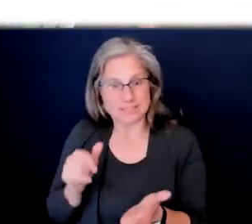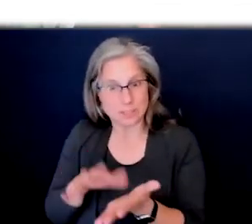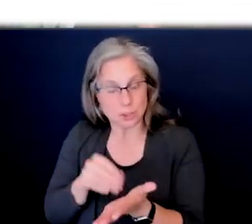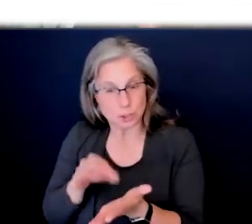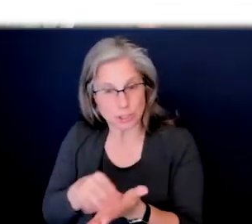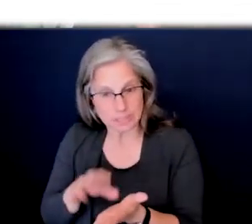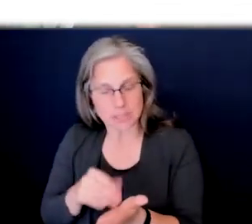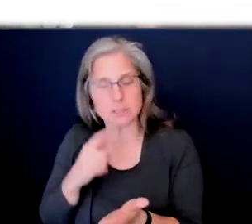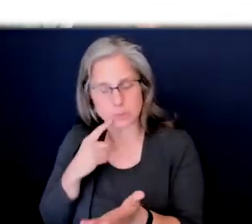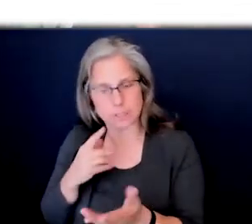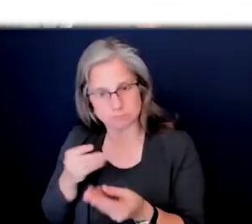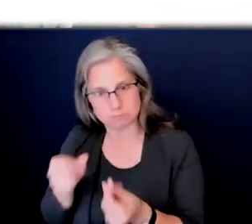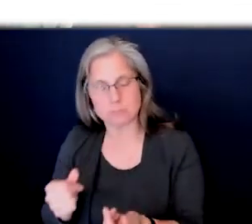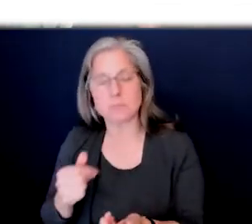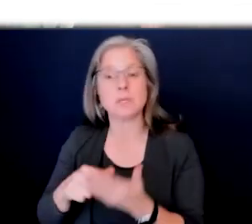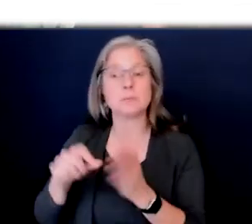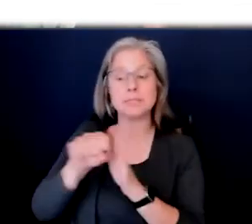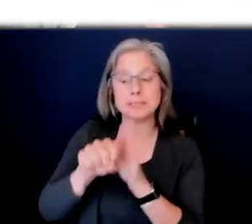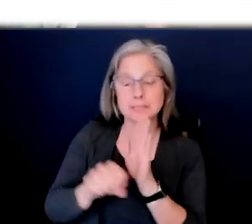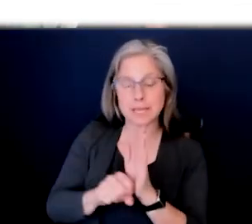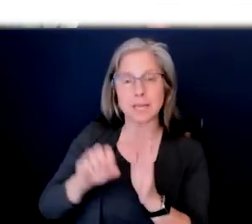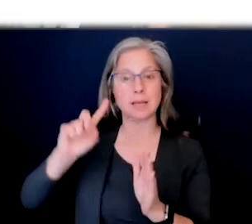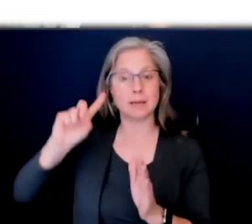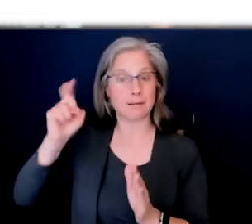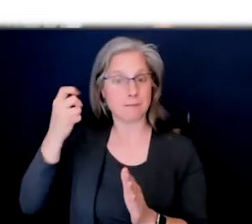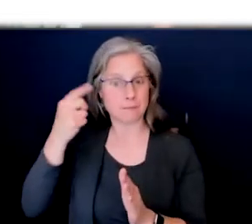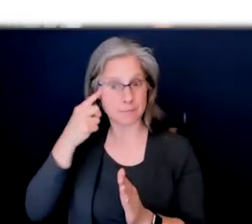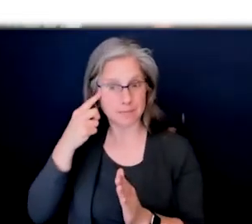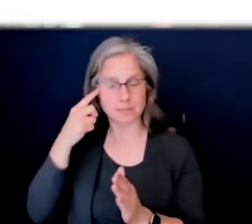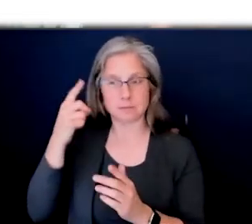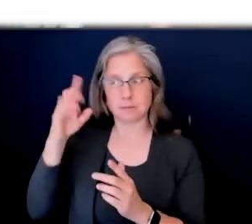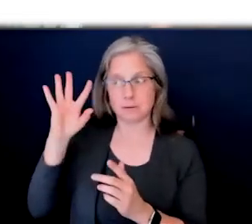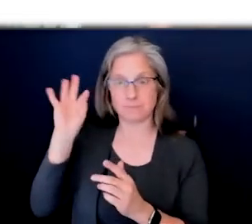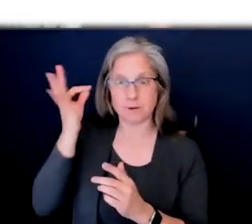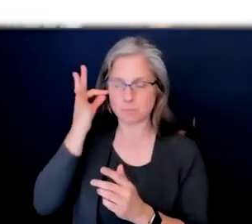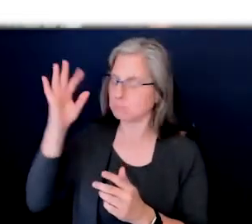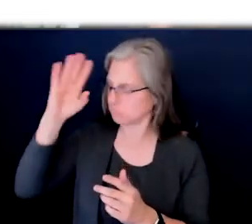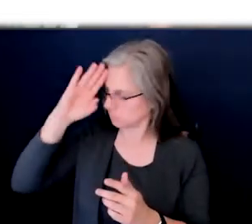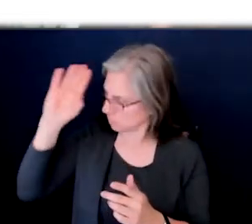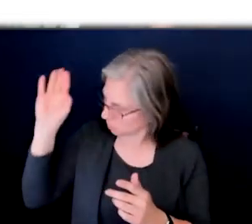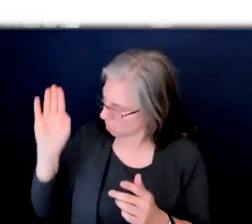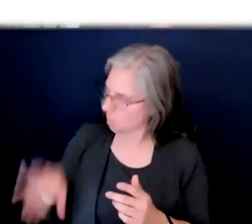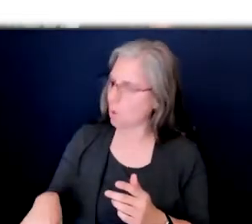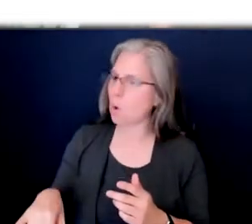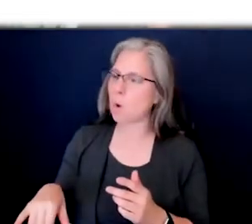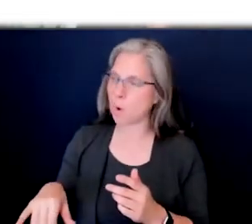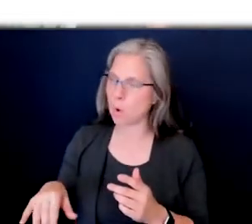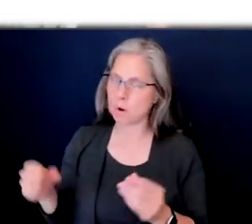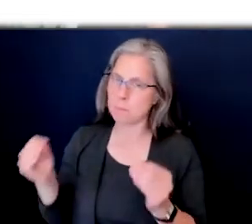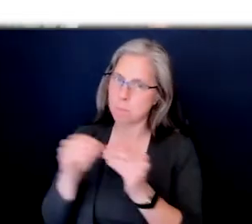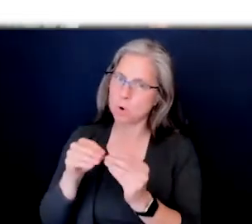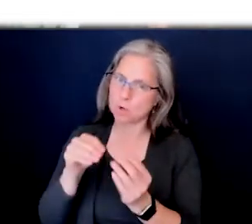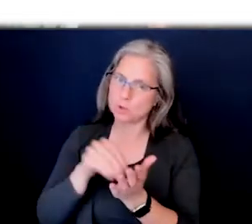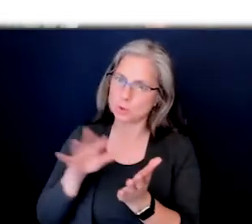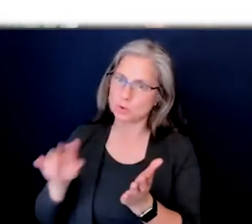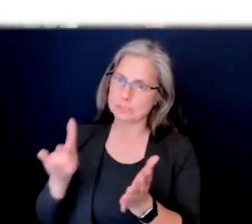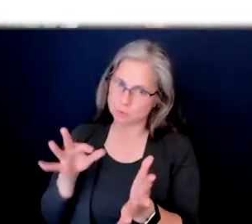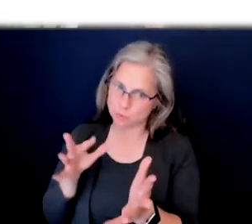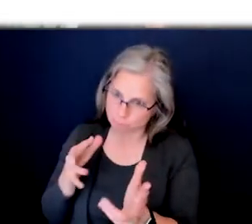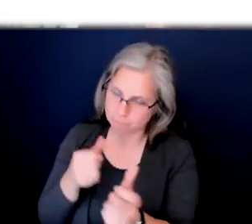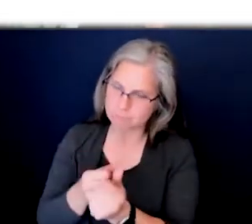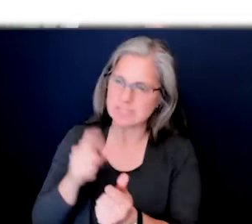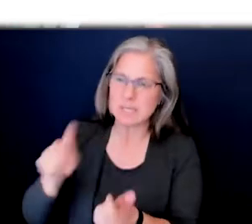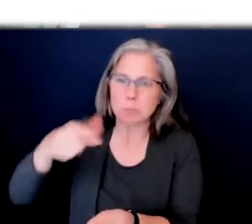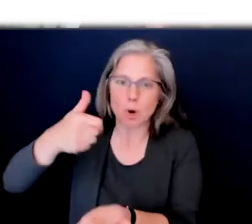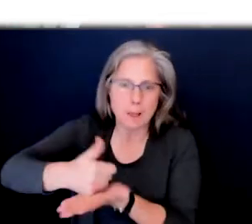and the federal government know that there was loss or more students need to have more help